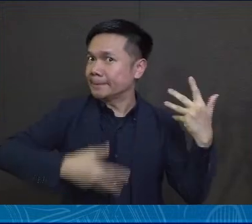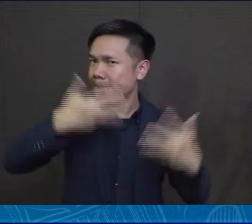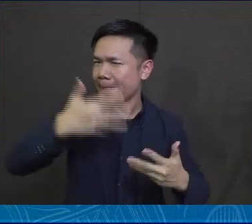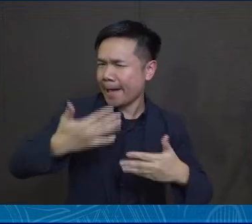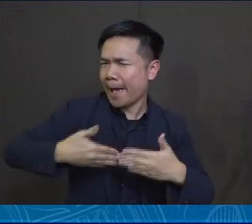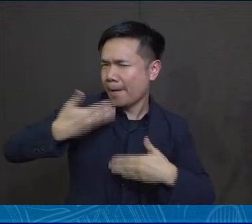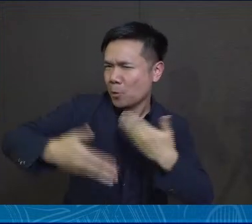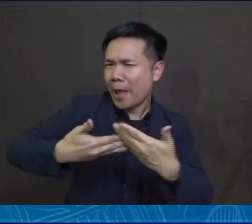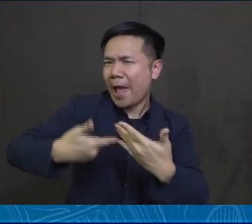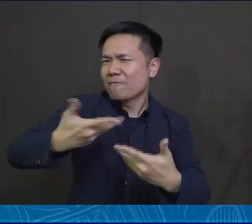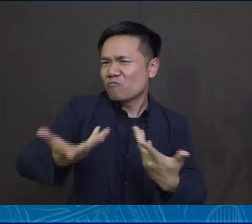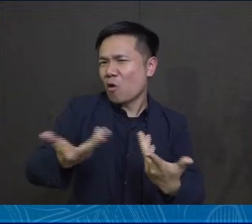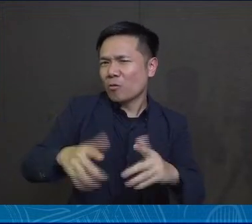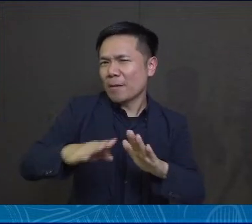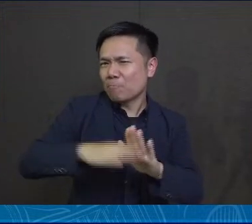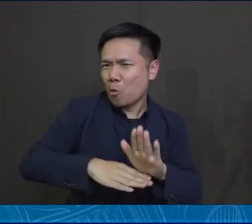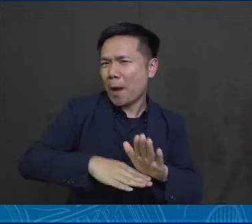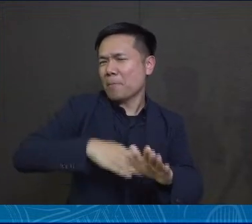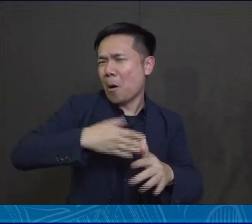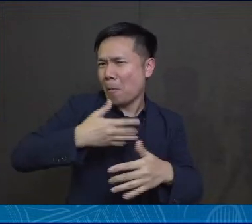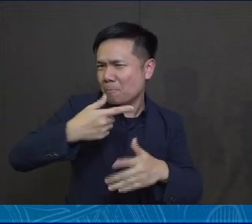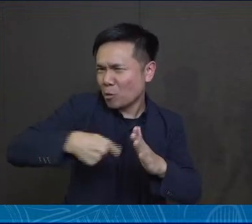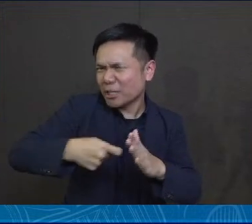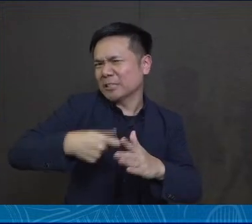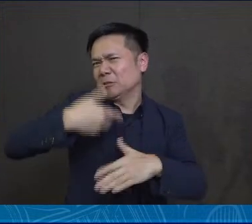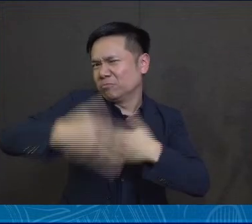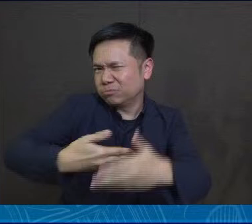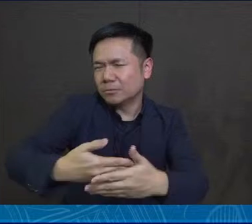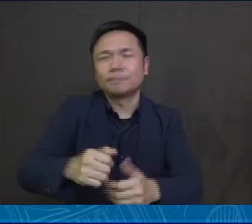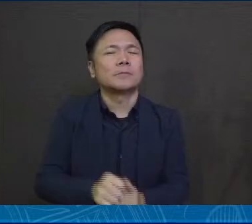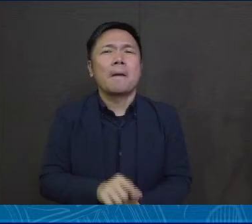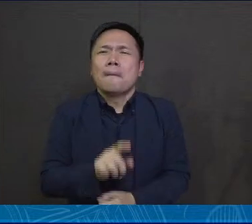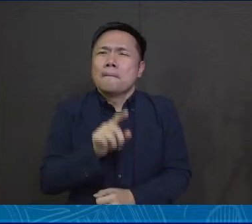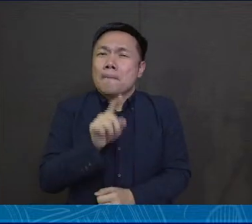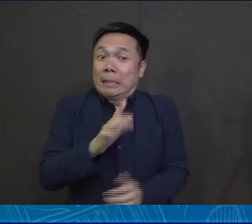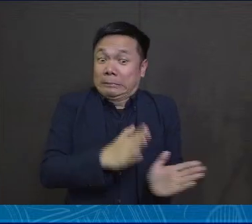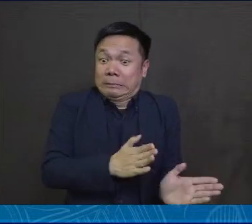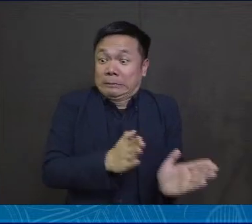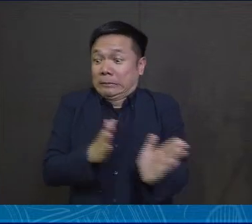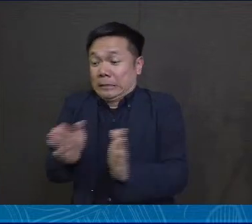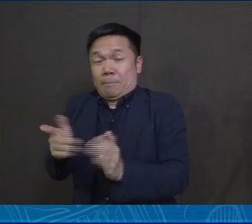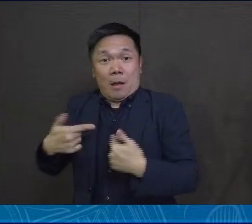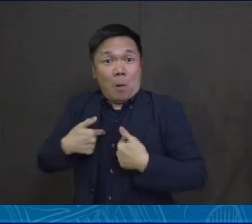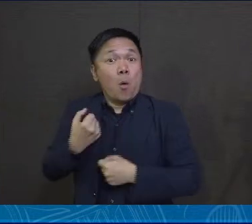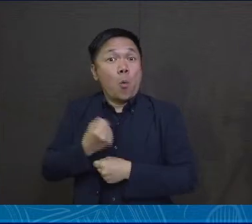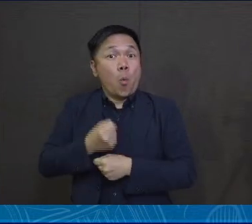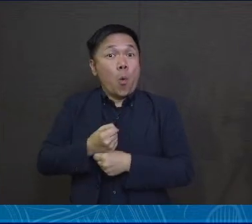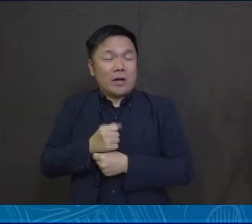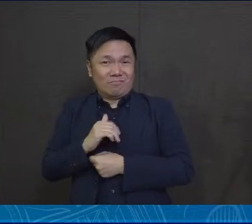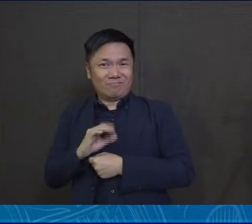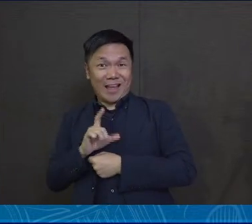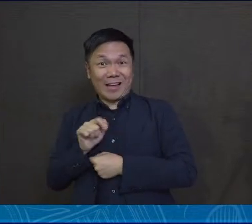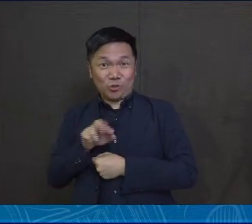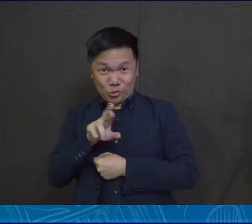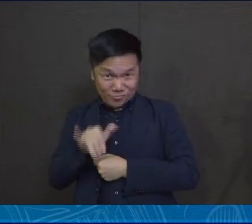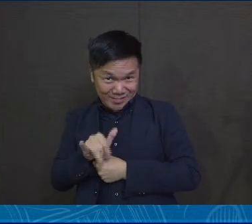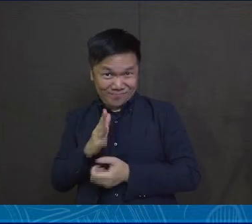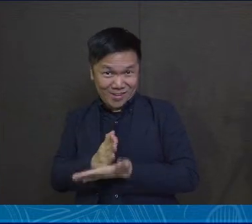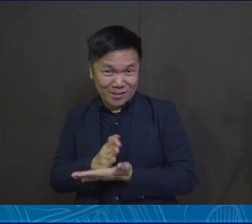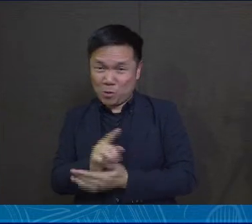aspect in itself. Circle back to the viewpoint of an actuary. It's not to say that actuaries are the only individuals or profession